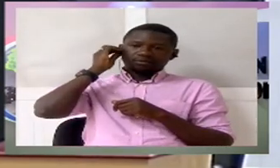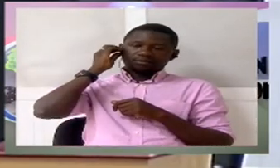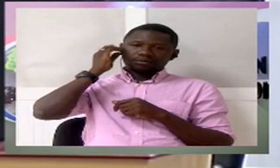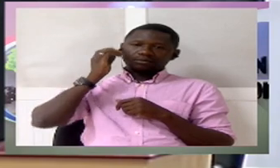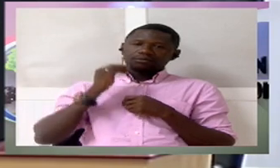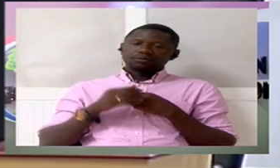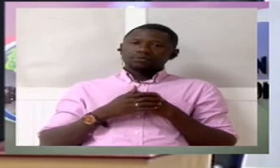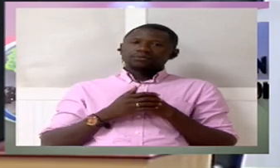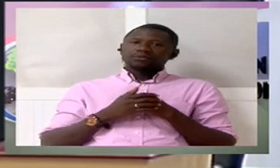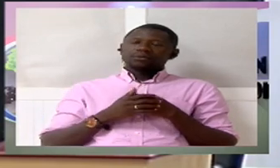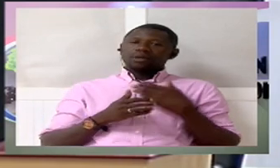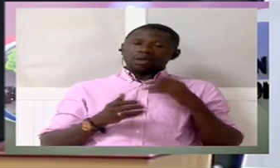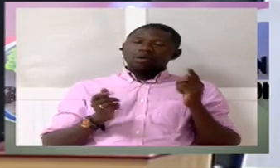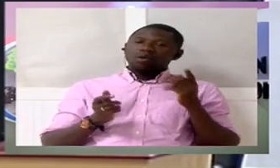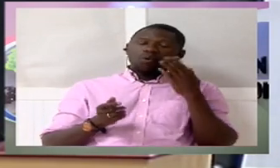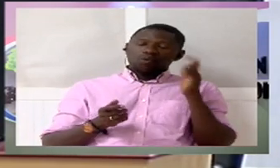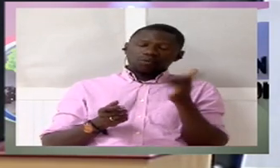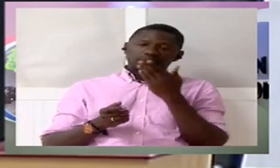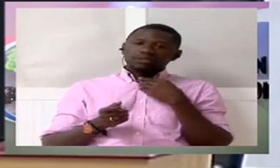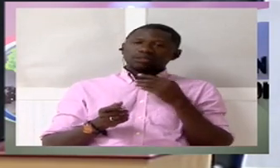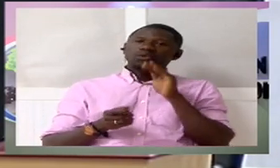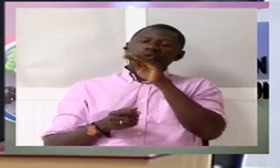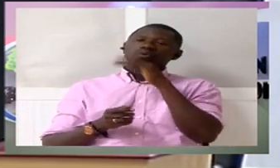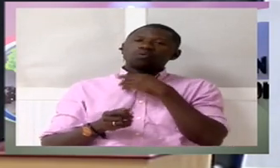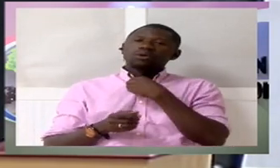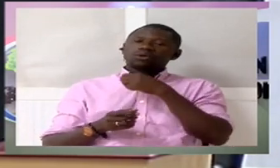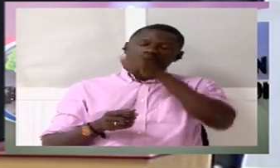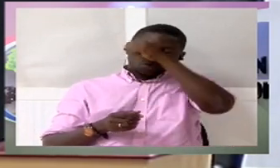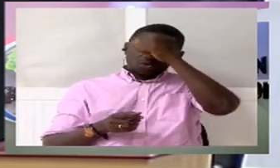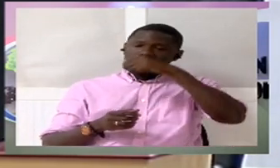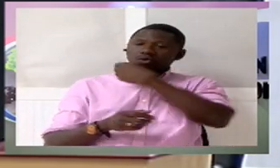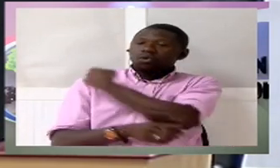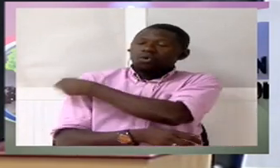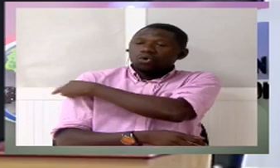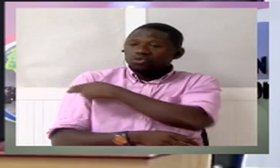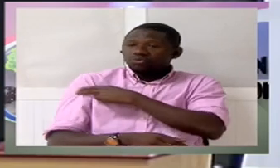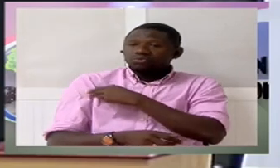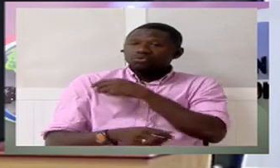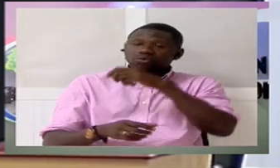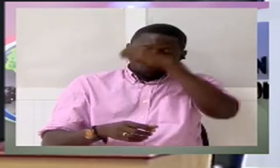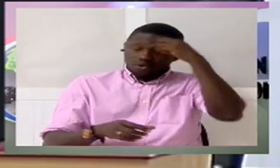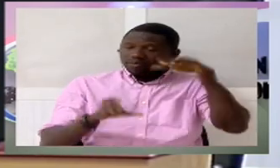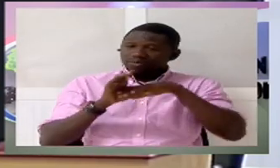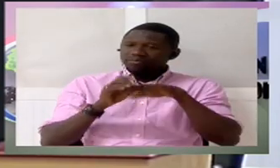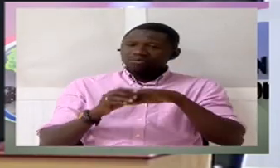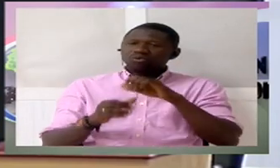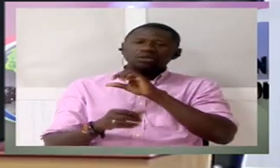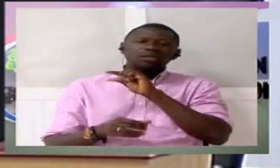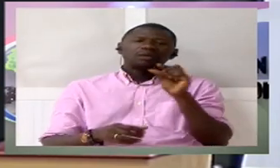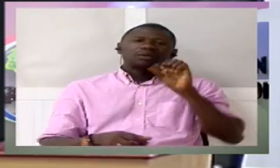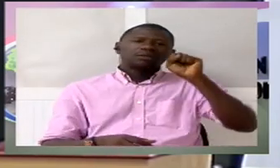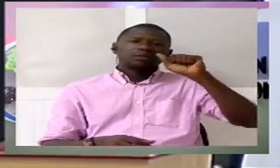to the bathroom. I went and called the one hospital staff whose surname is Sanyang, but I cannot recall the person's